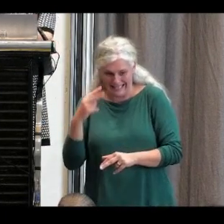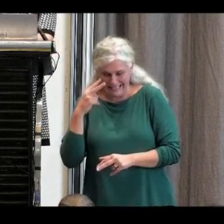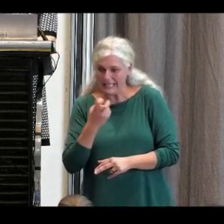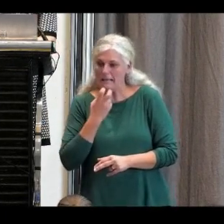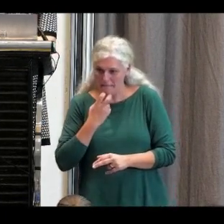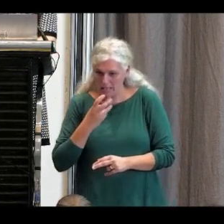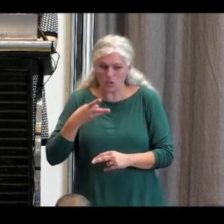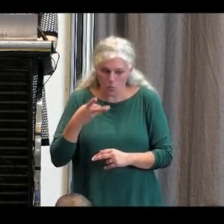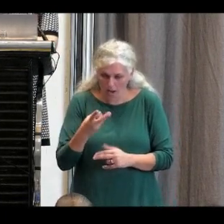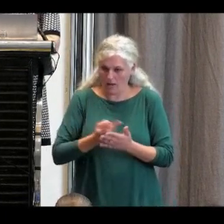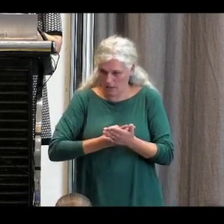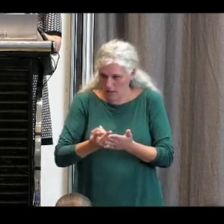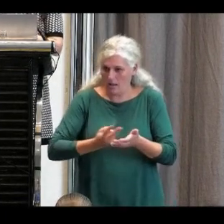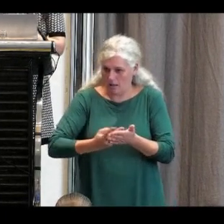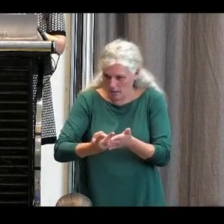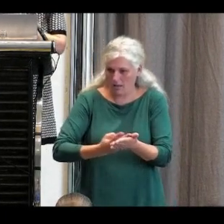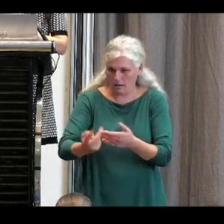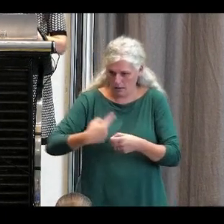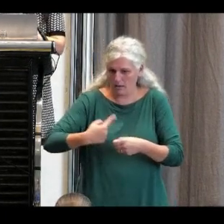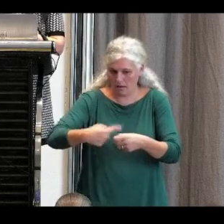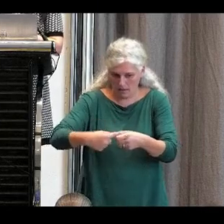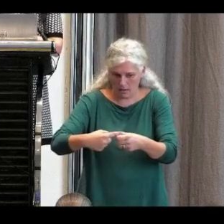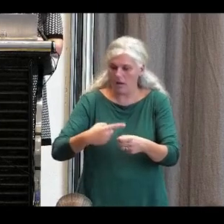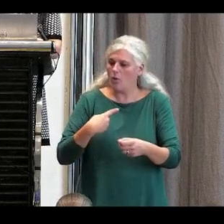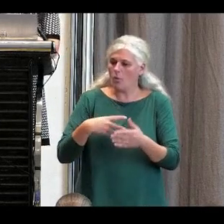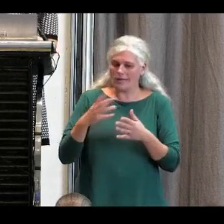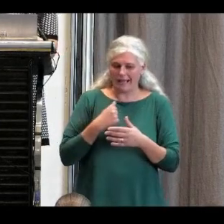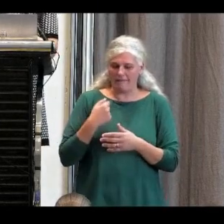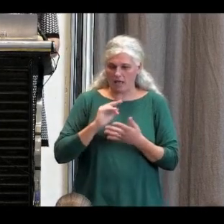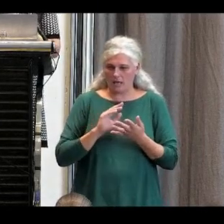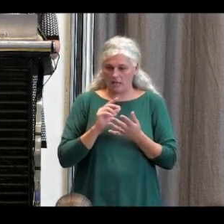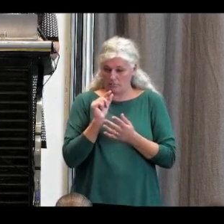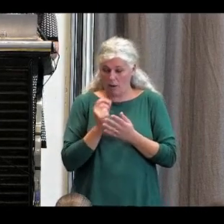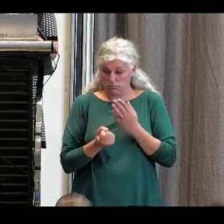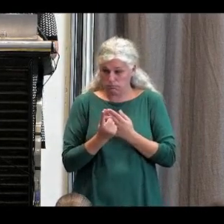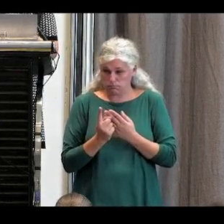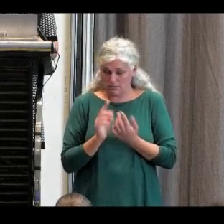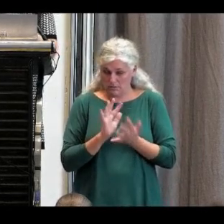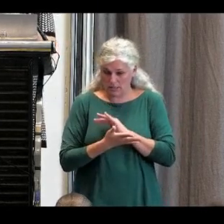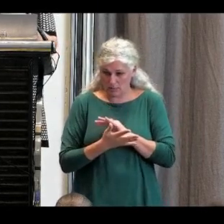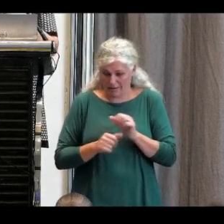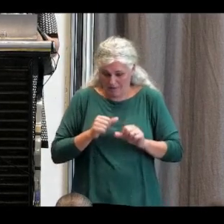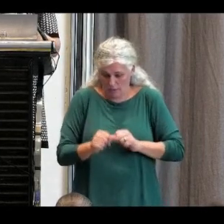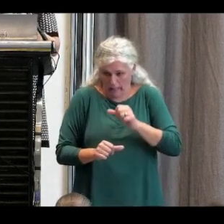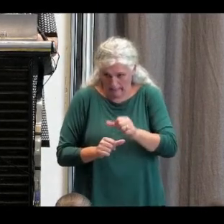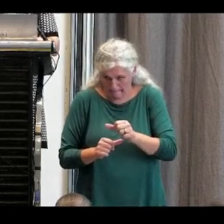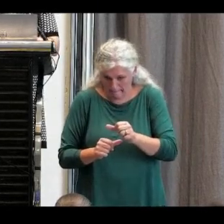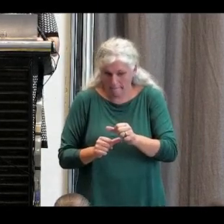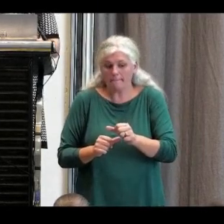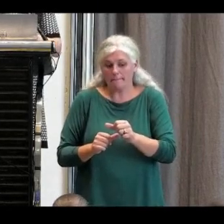mice will have seizures. So whenever we have this small disruption in the circadian rhythm, we